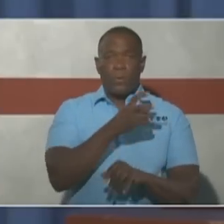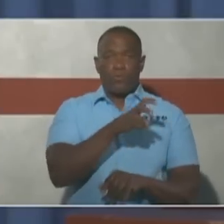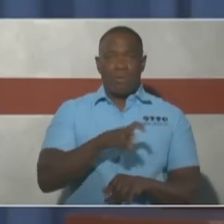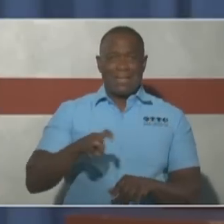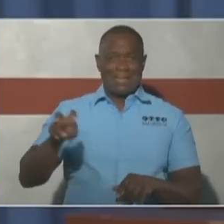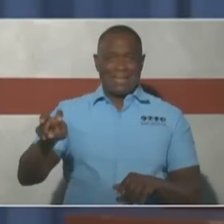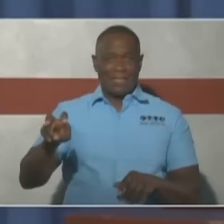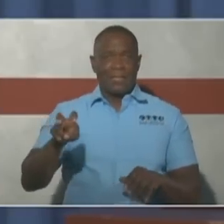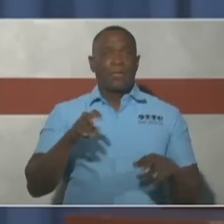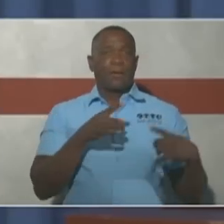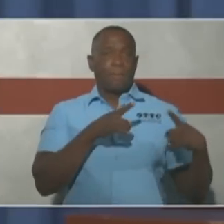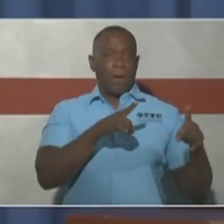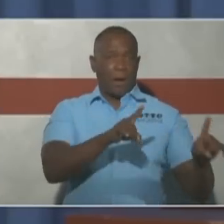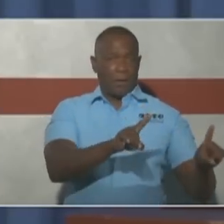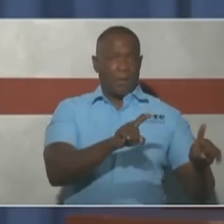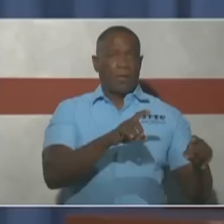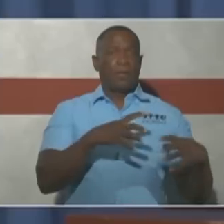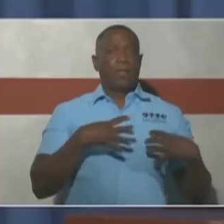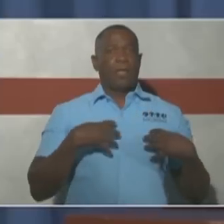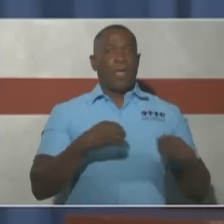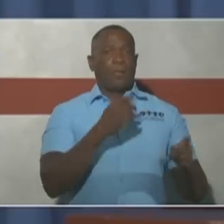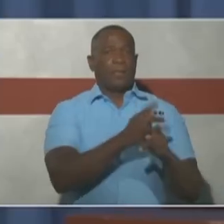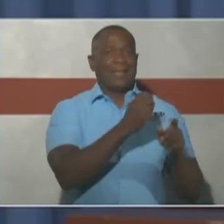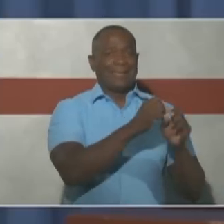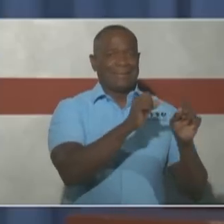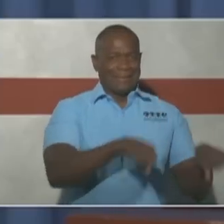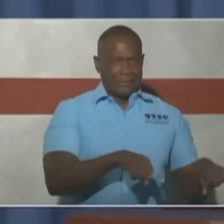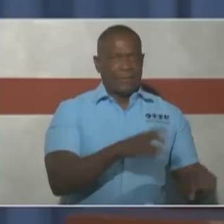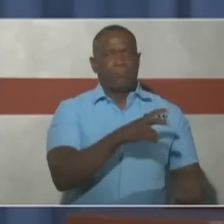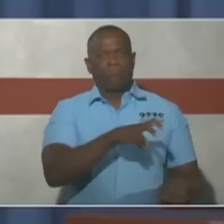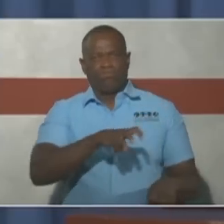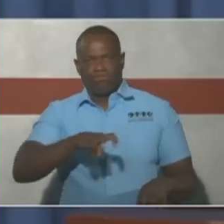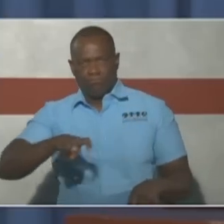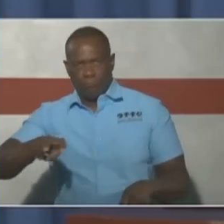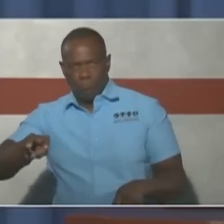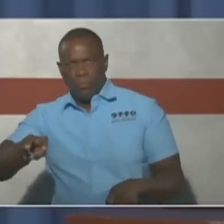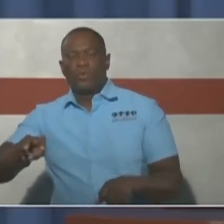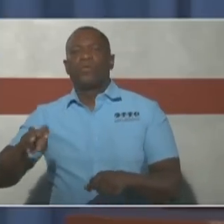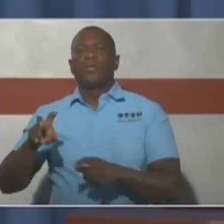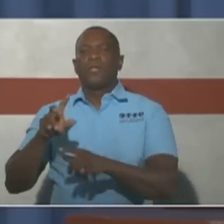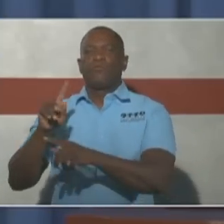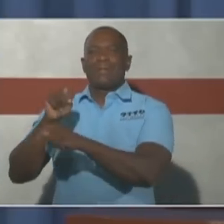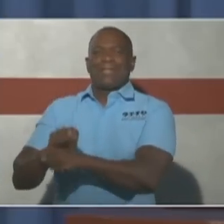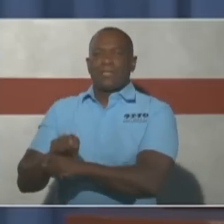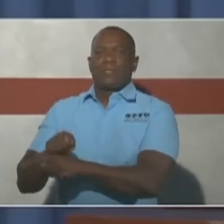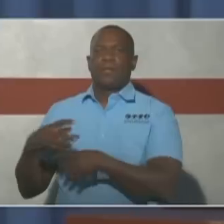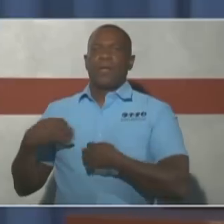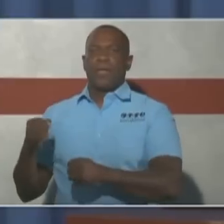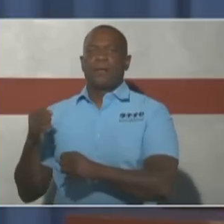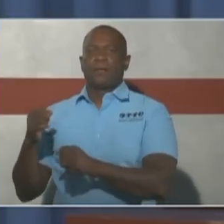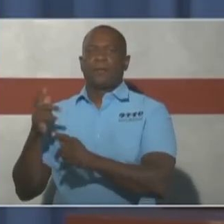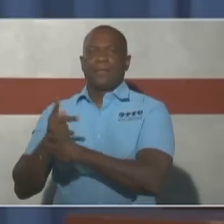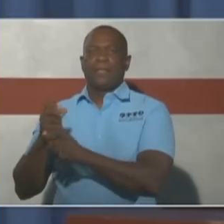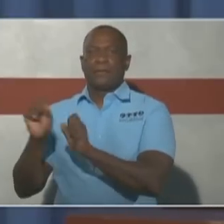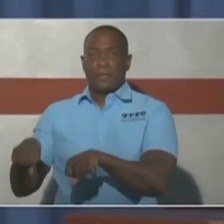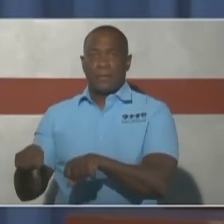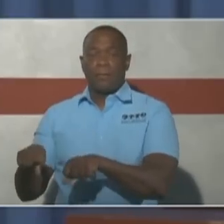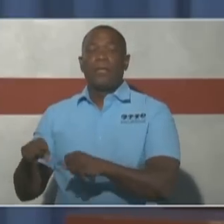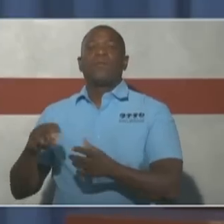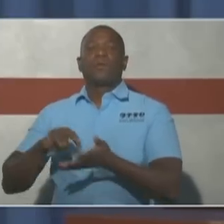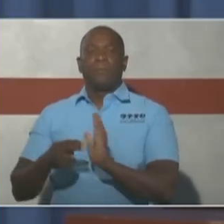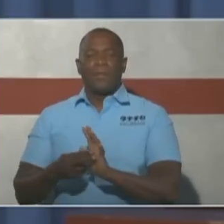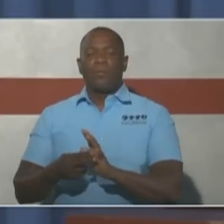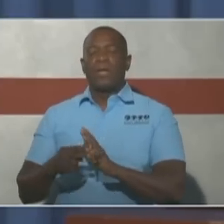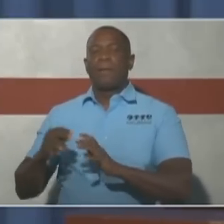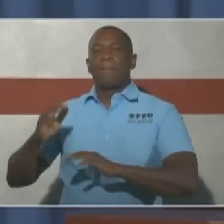of transitioning the parallel healthcare system. That is, we have built-in capacity within the